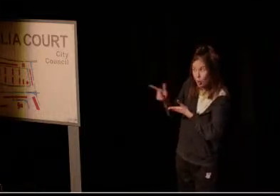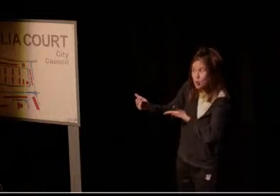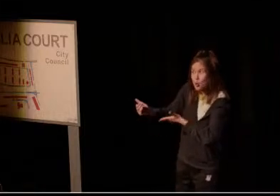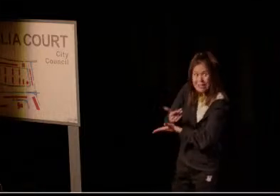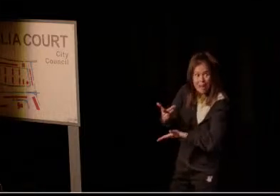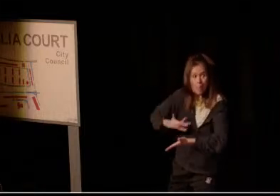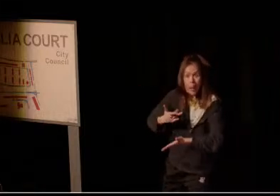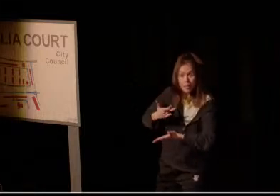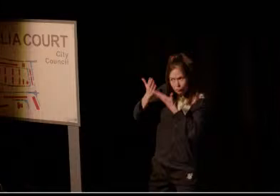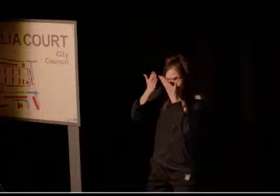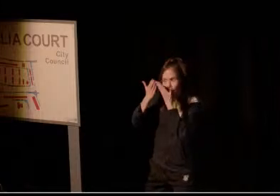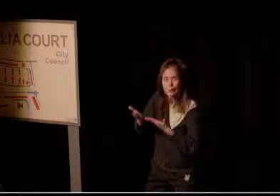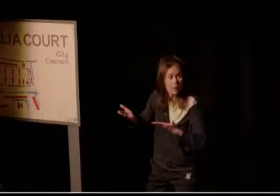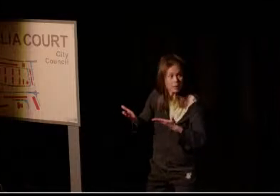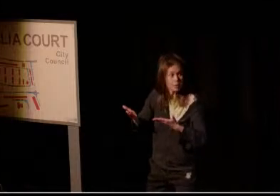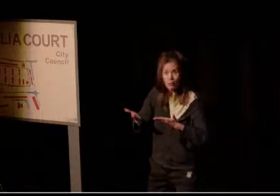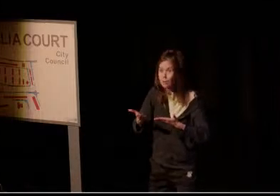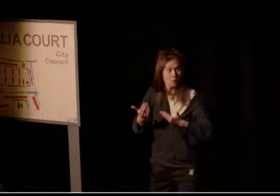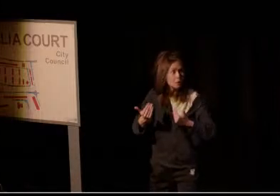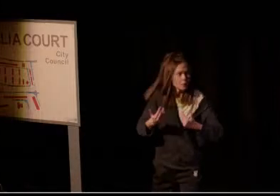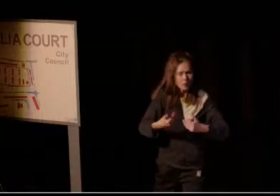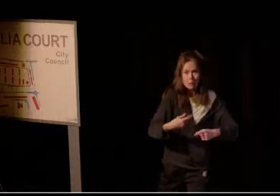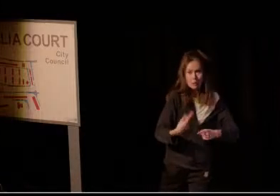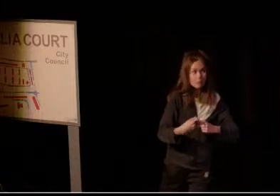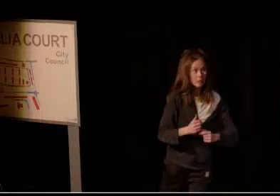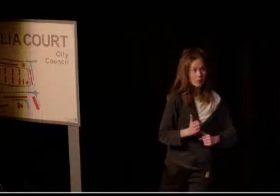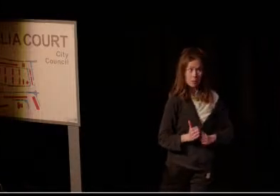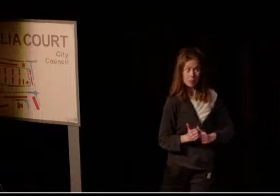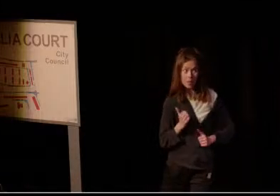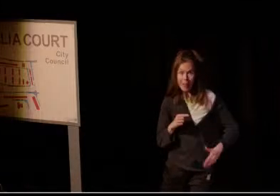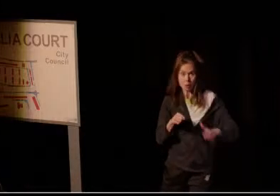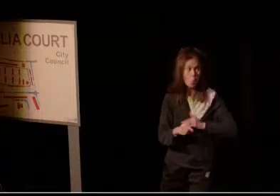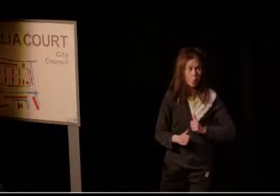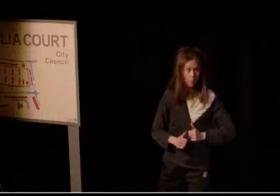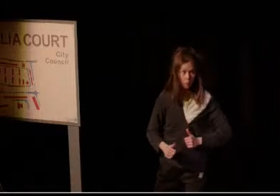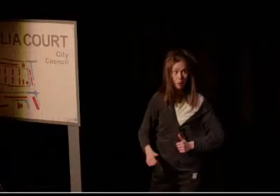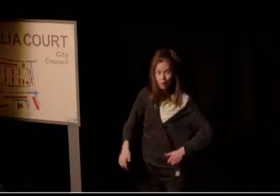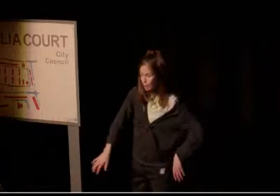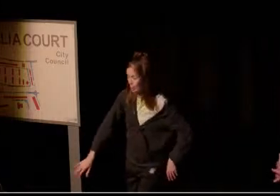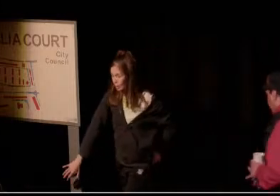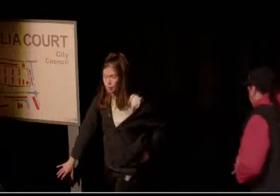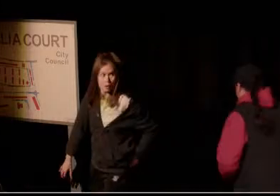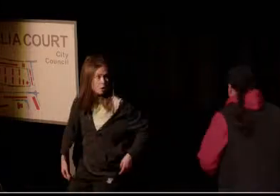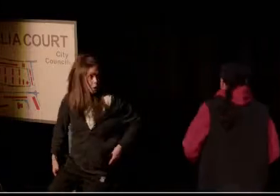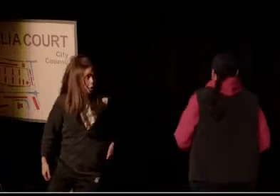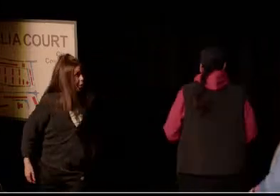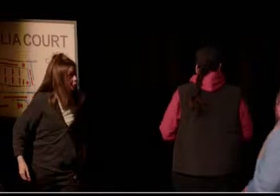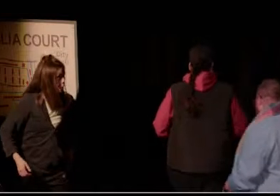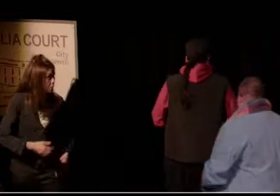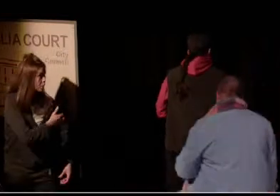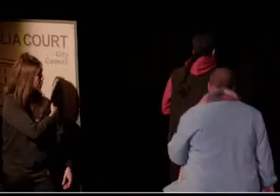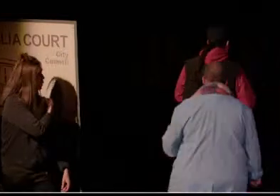away. hurry. Let us be gone from here. Mum! Mum!